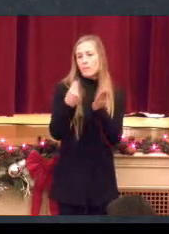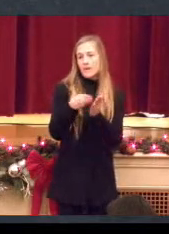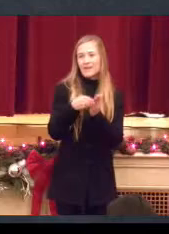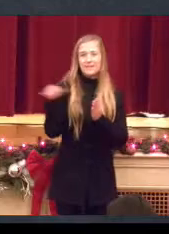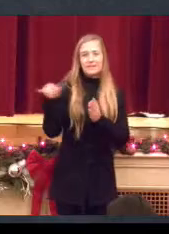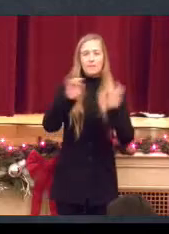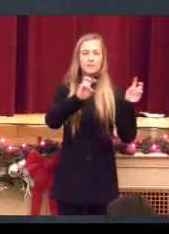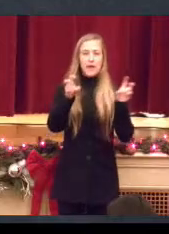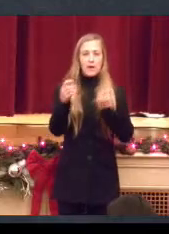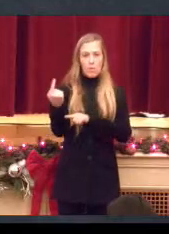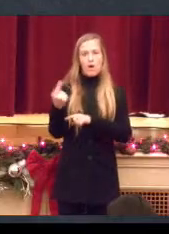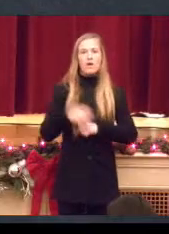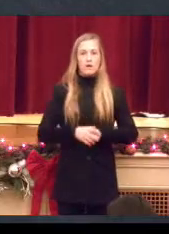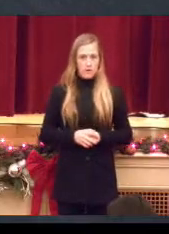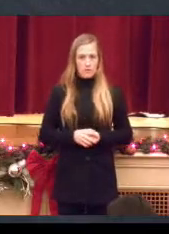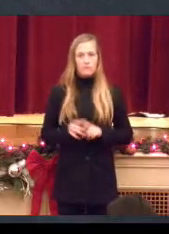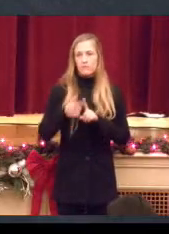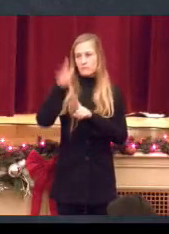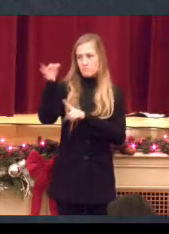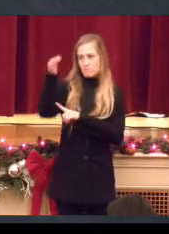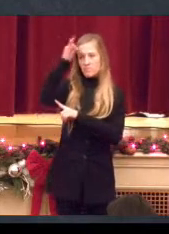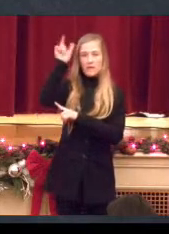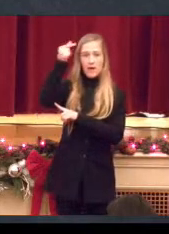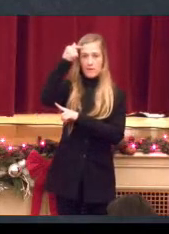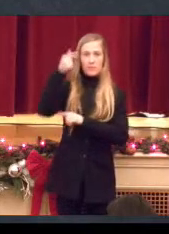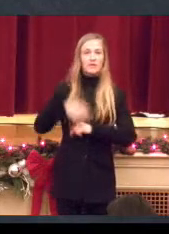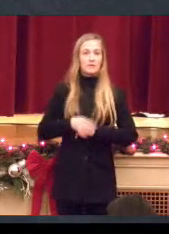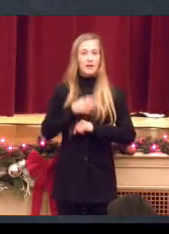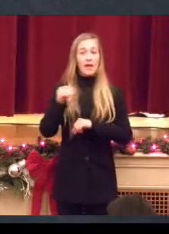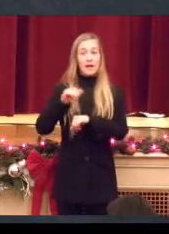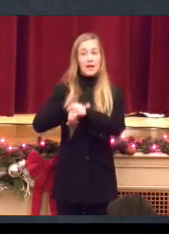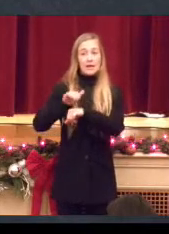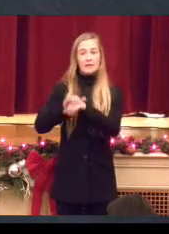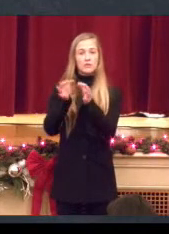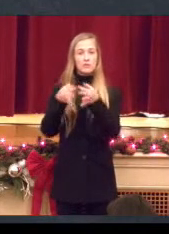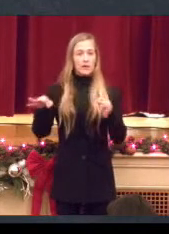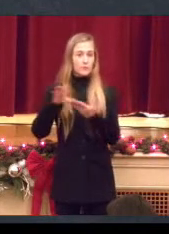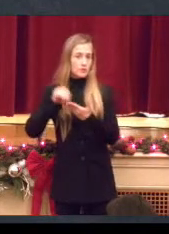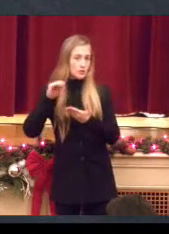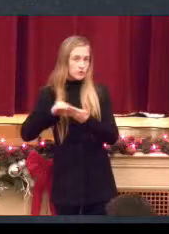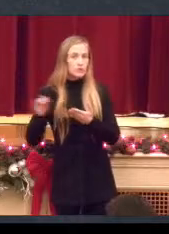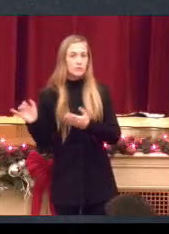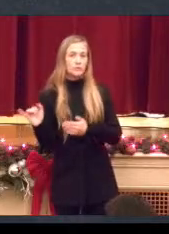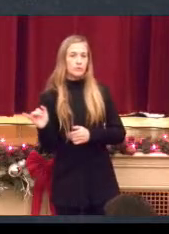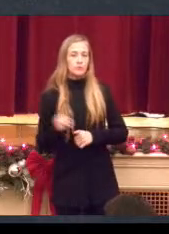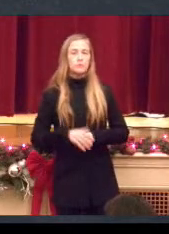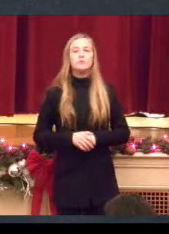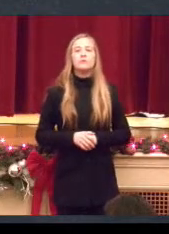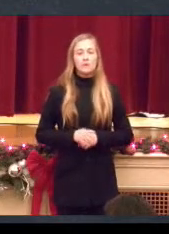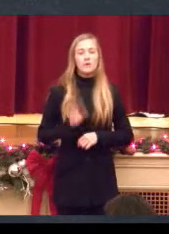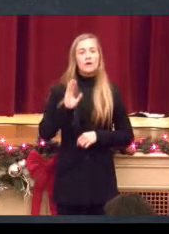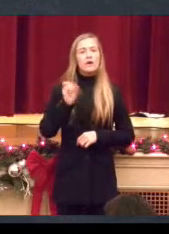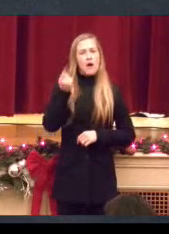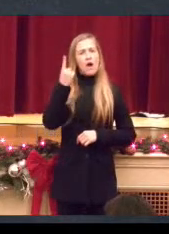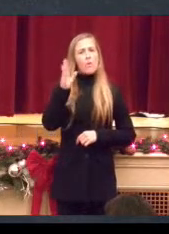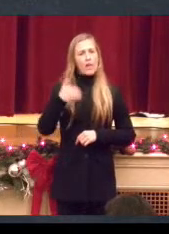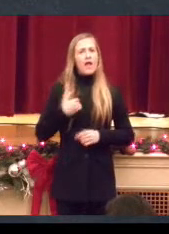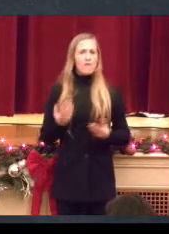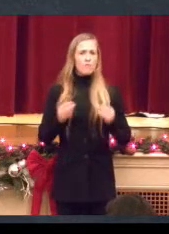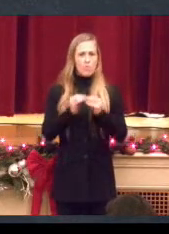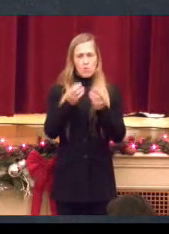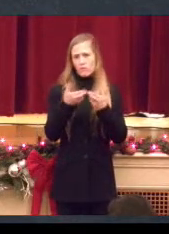that respect from the federal government, and then English learners as well. We will have additional resources that will